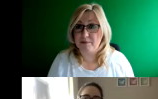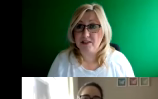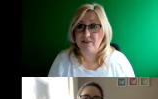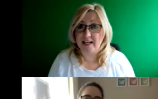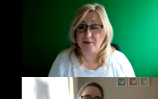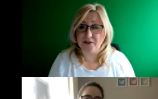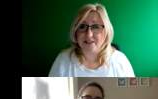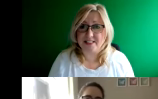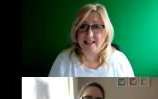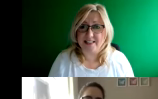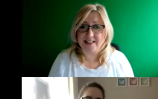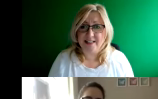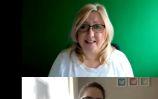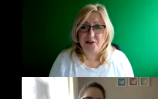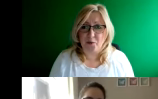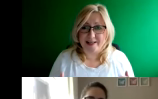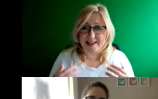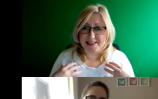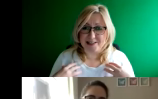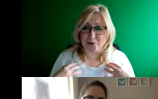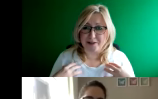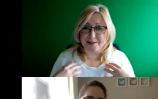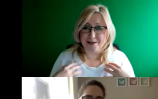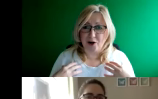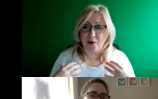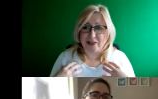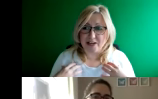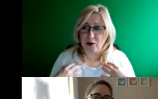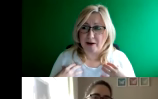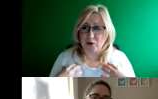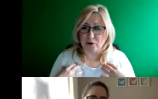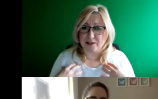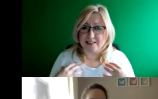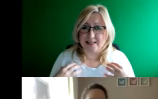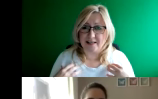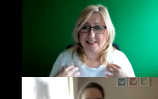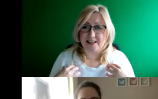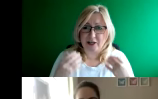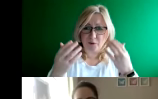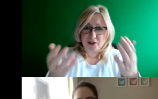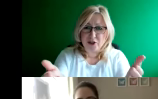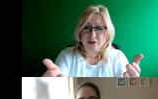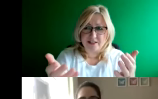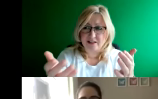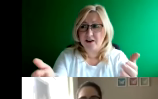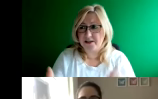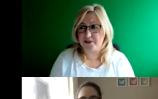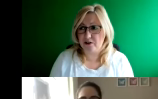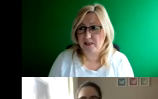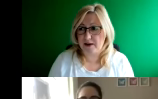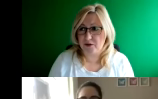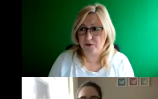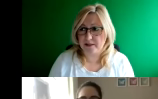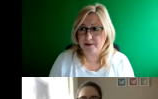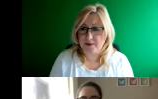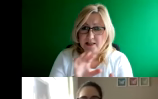how people develop an understanding that the way they see the world or what they know about the world is not necessarily what you, their interlocutor,